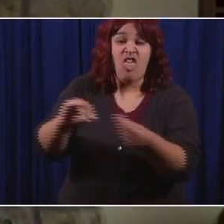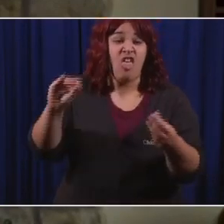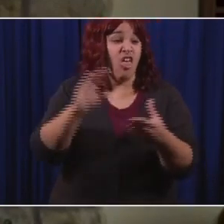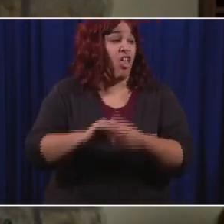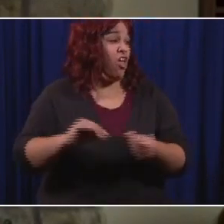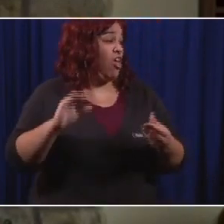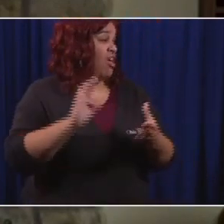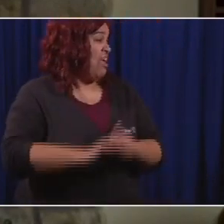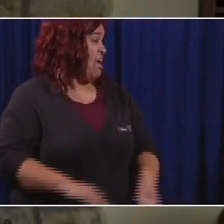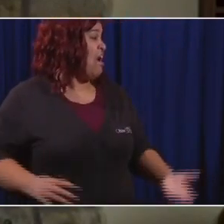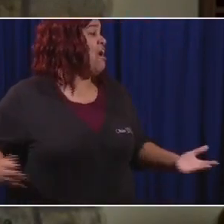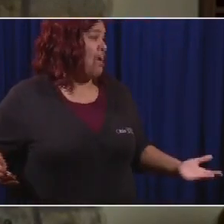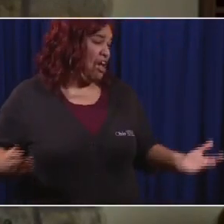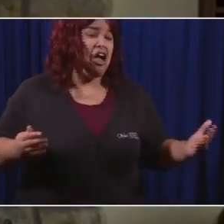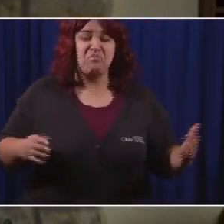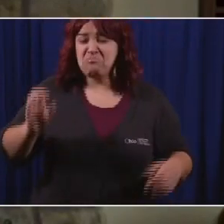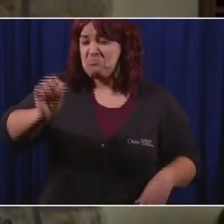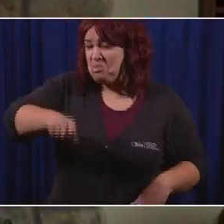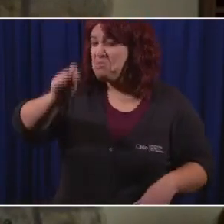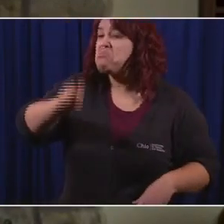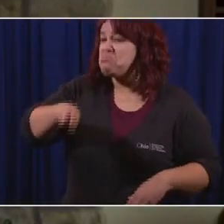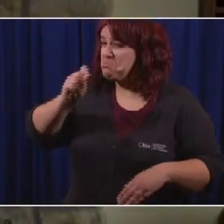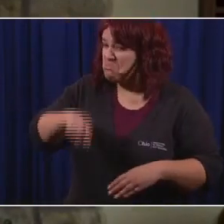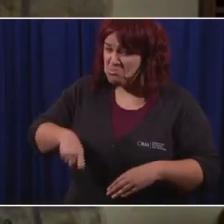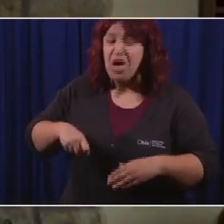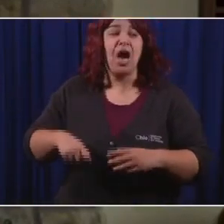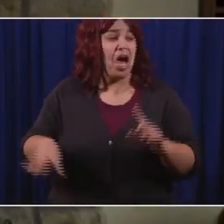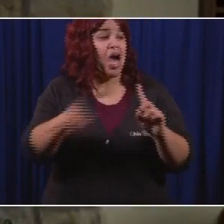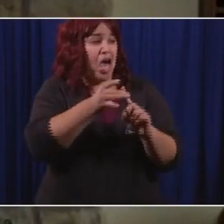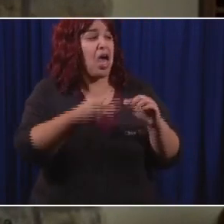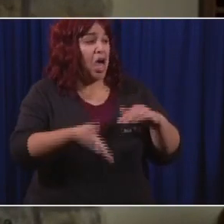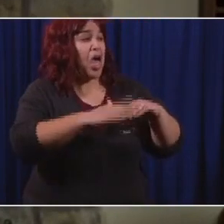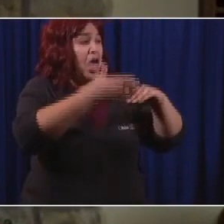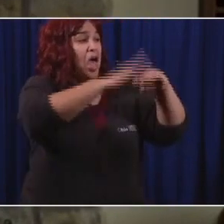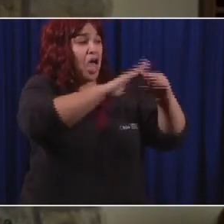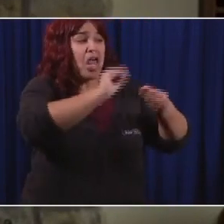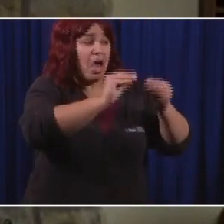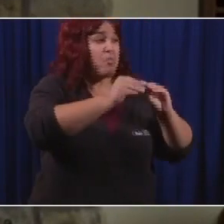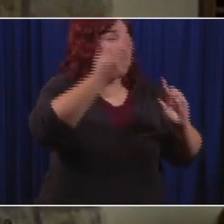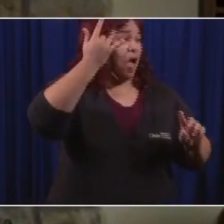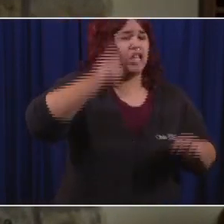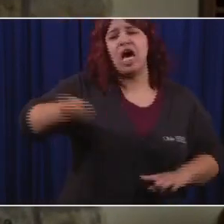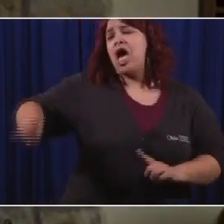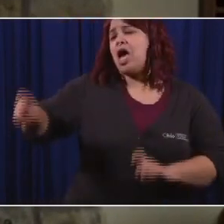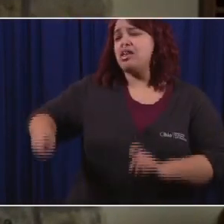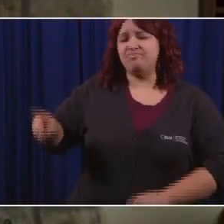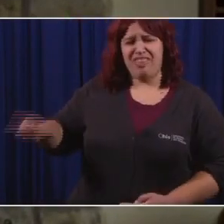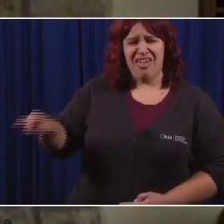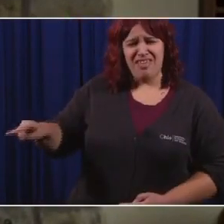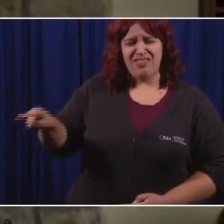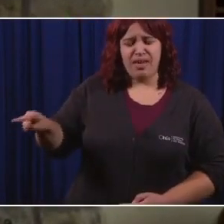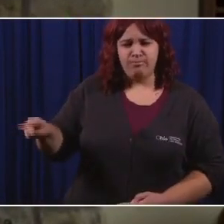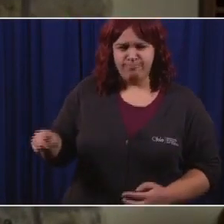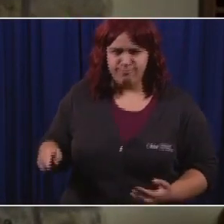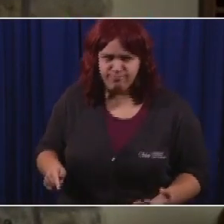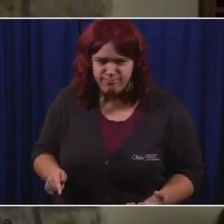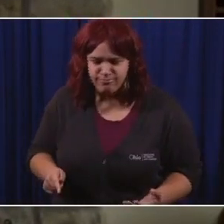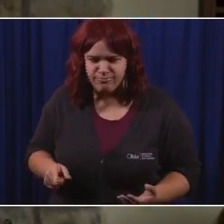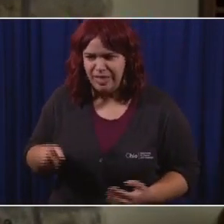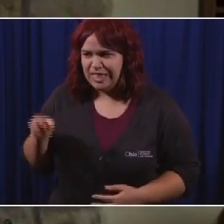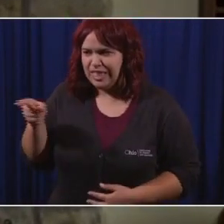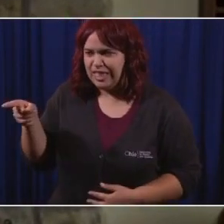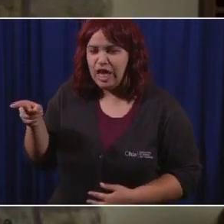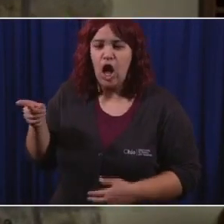more testing. He went to Circleville and said that the media will stop reporting on coronavirus on November 4th.